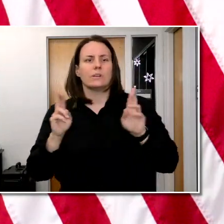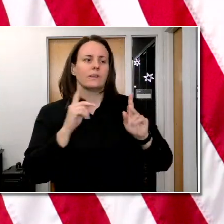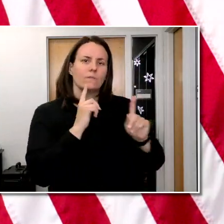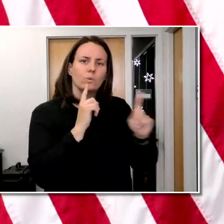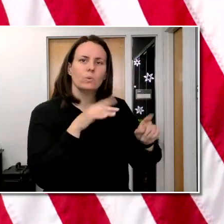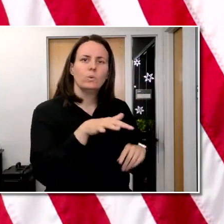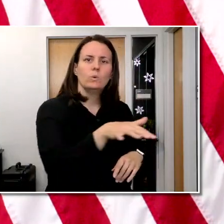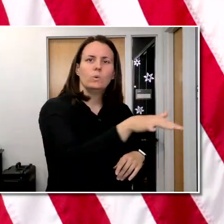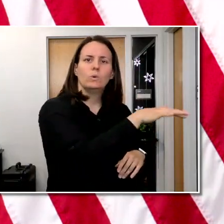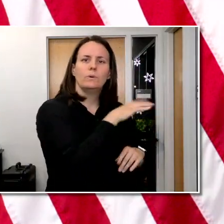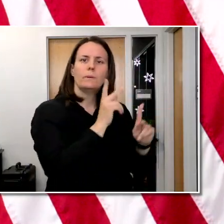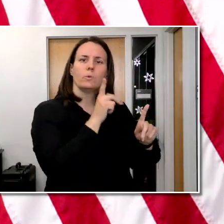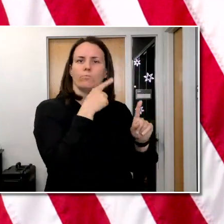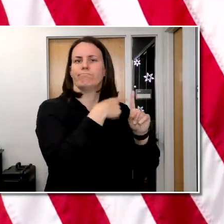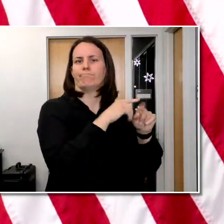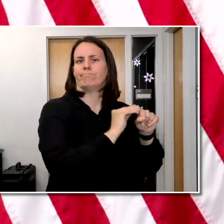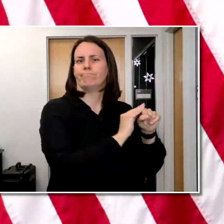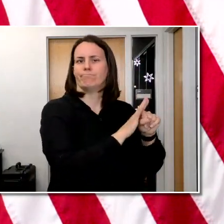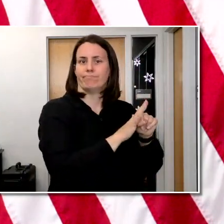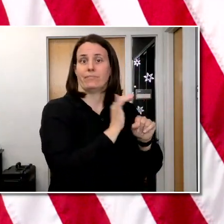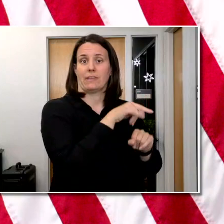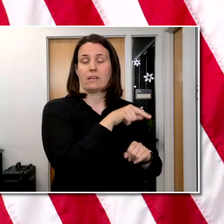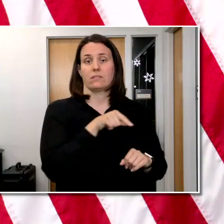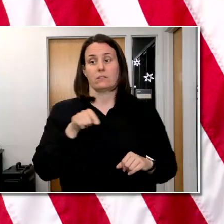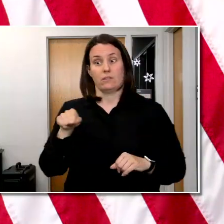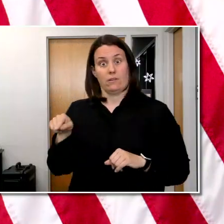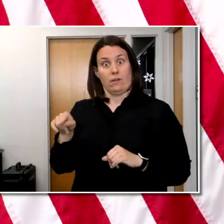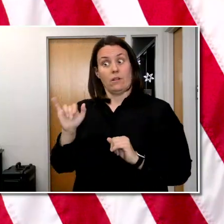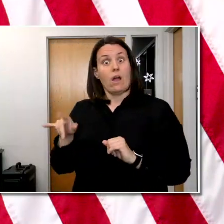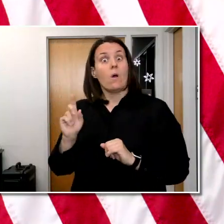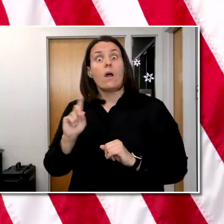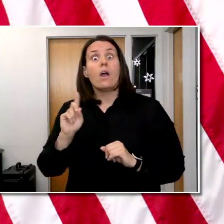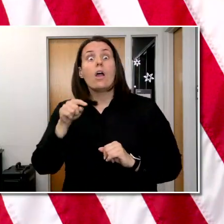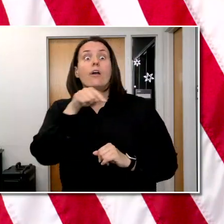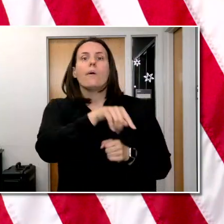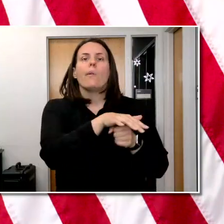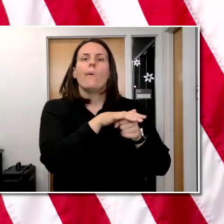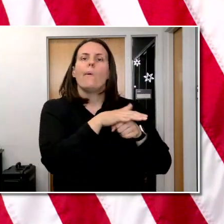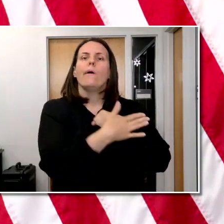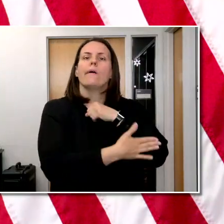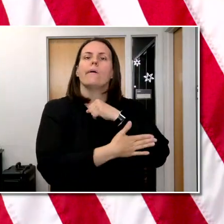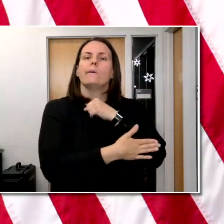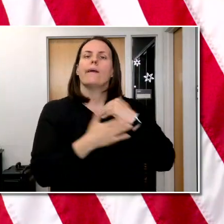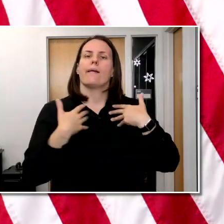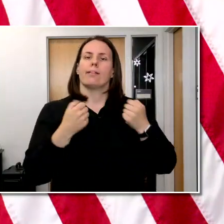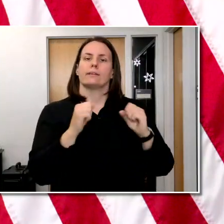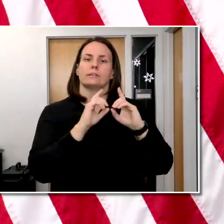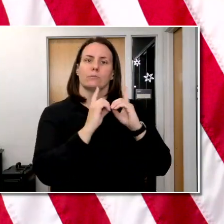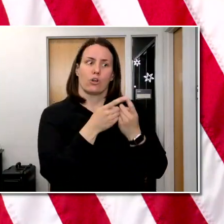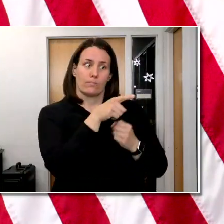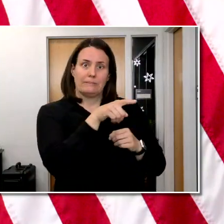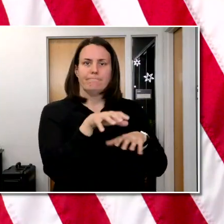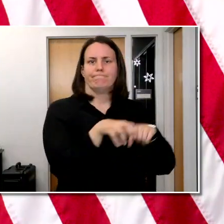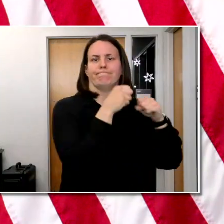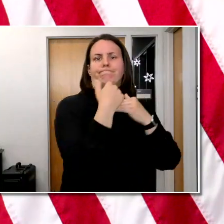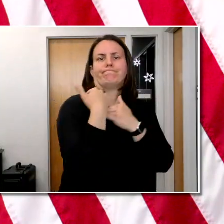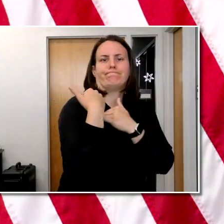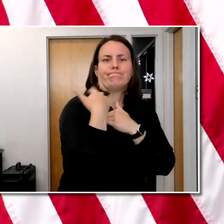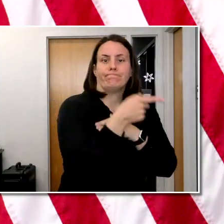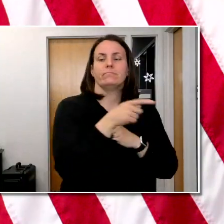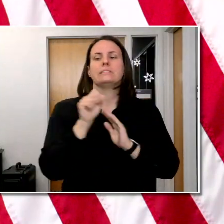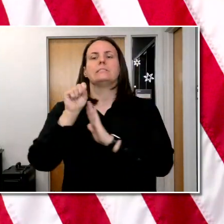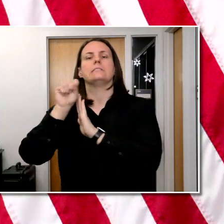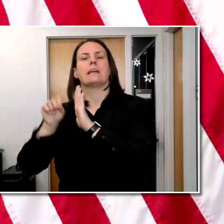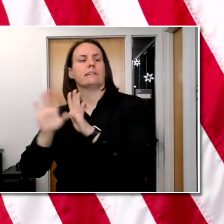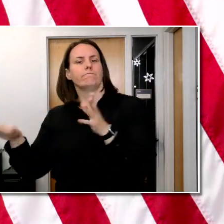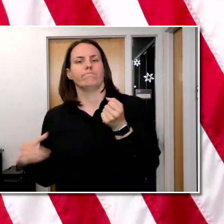health departments, and during this time of a surge in COVID-19 cases, supplemented by state staff. In the